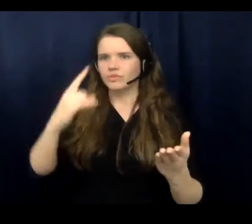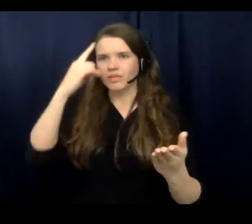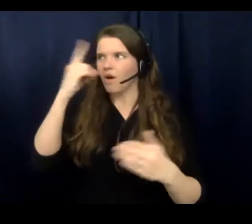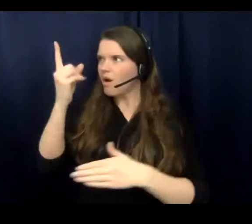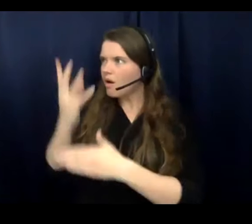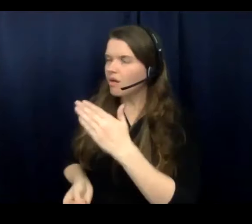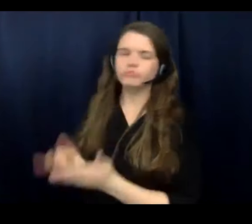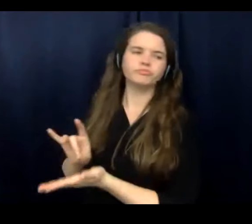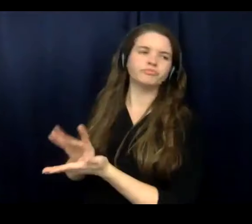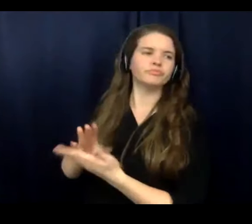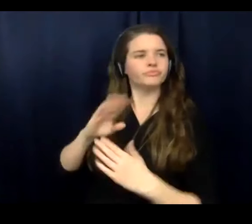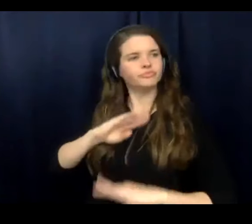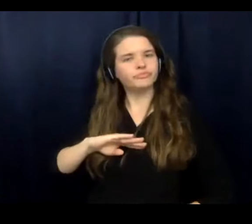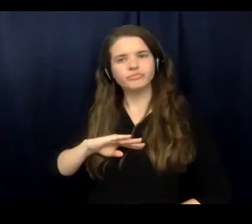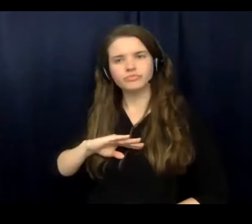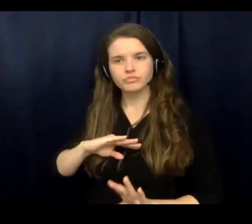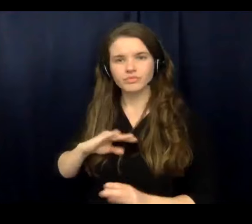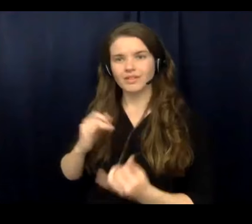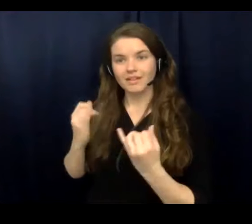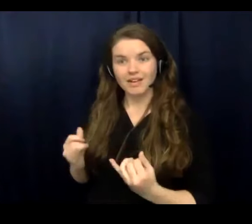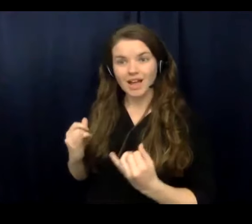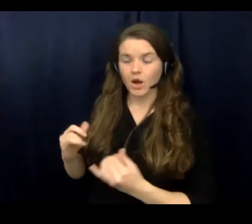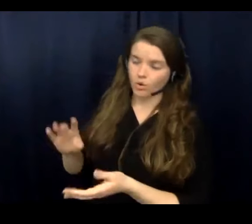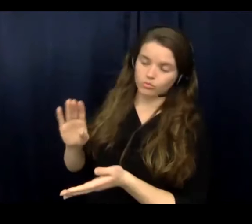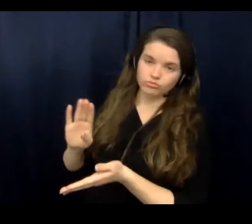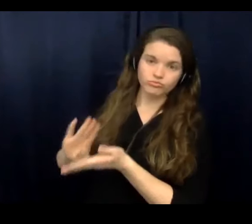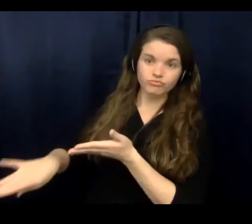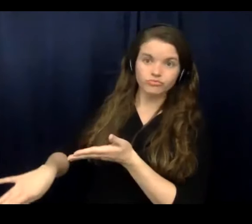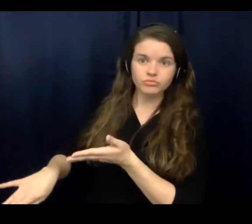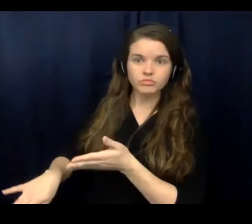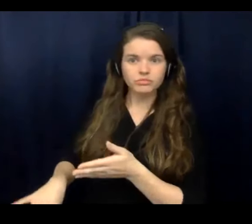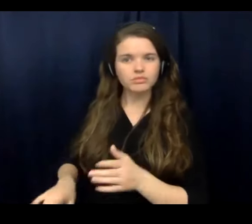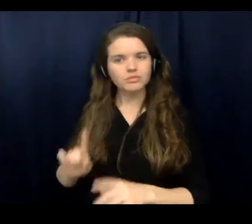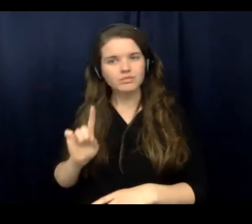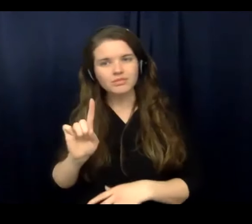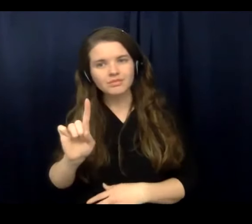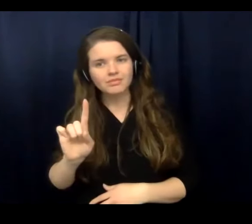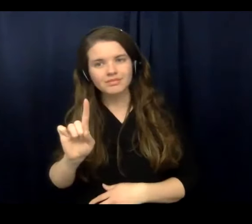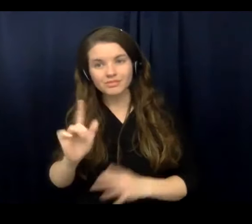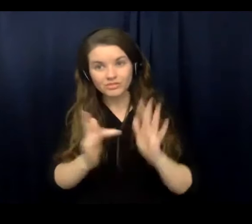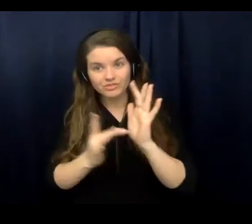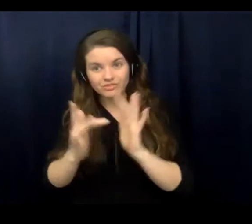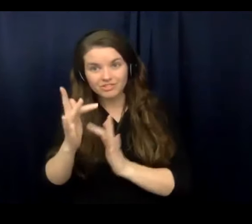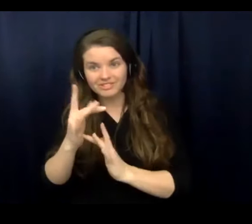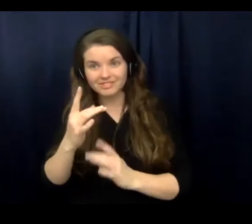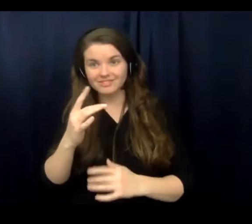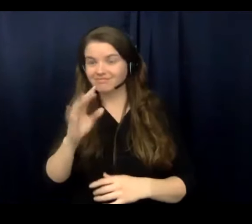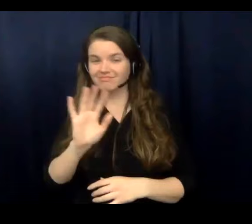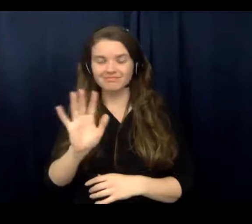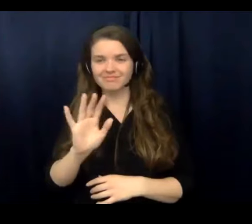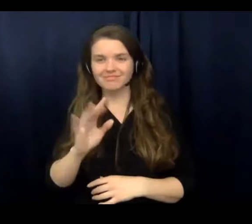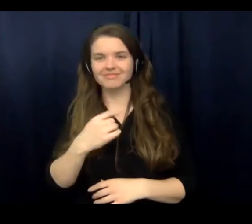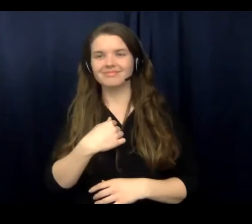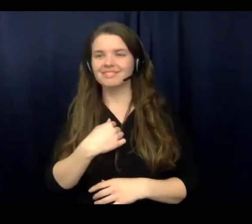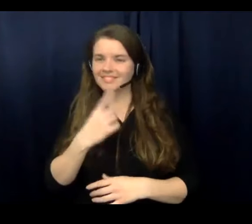him. He's now no longer here. And yet, this is not what Jesus was saying. He would rise and they would see